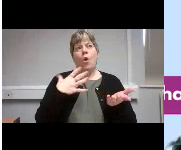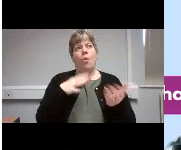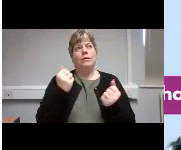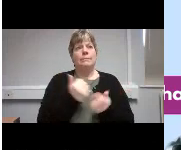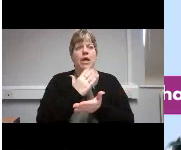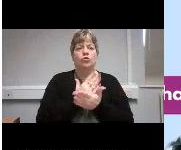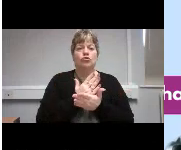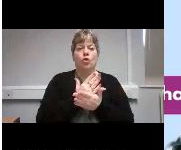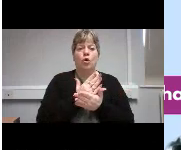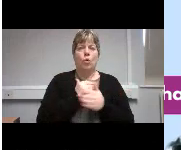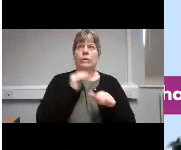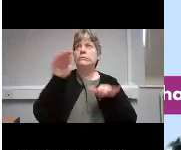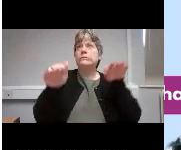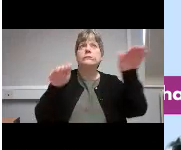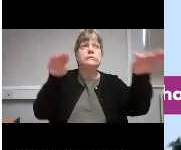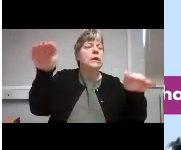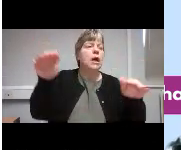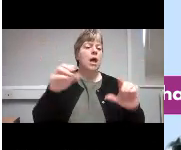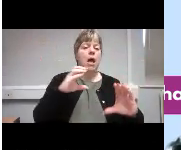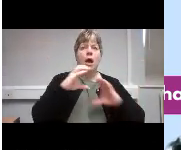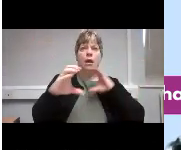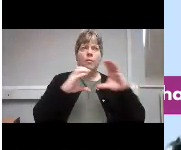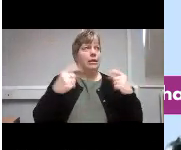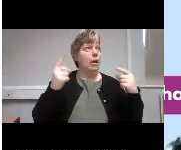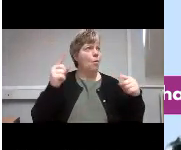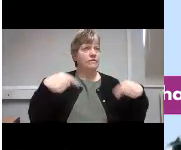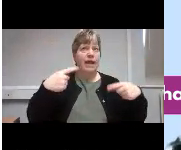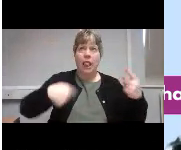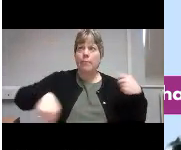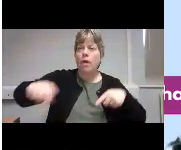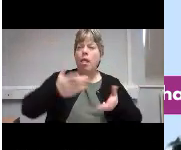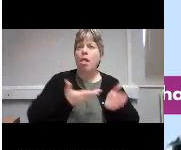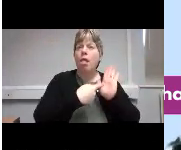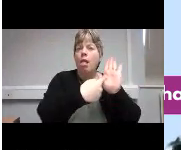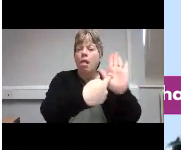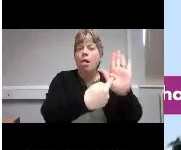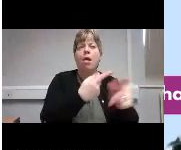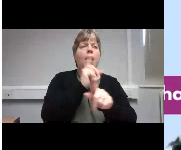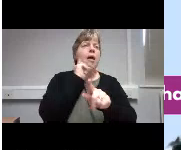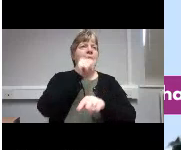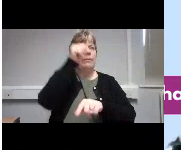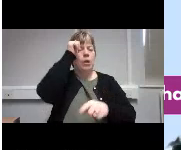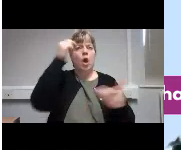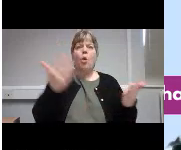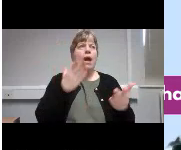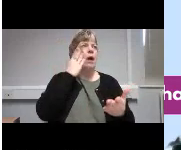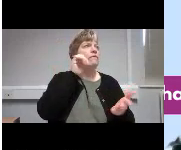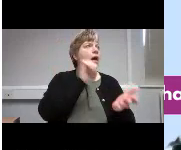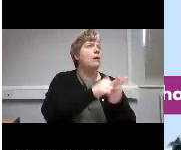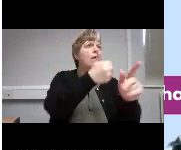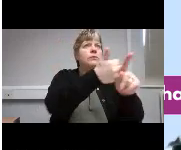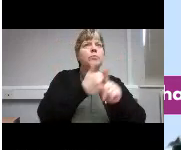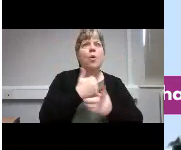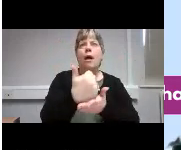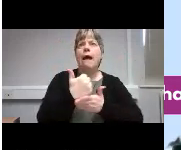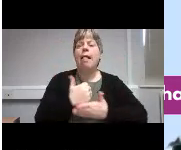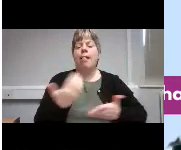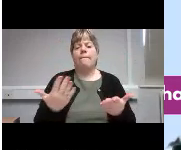we're reaching out and communicating the offers available, and that people know where to find support.